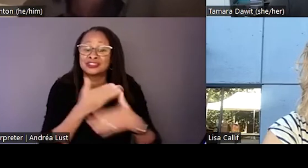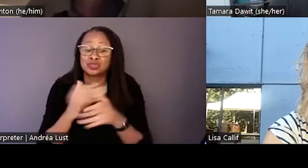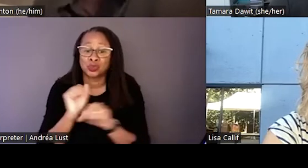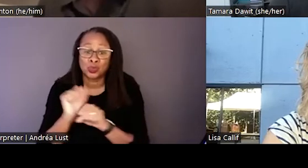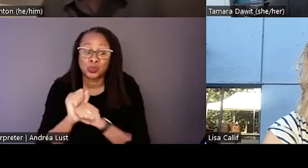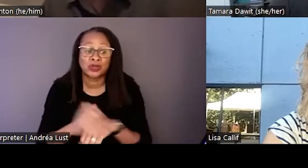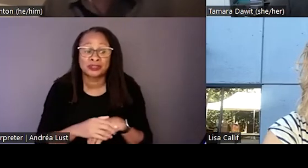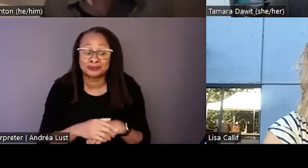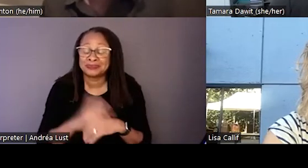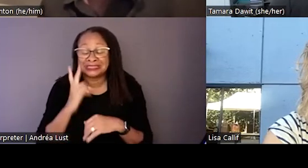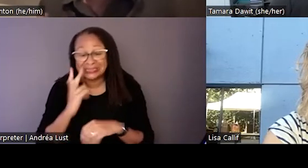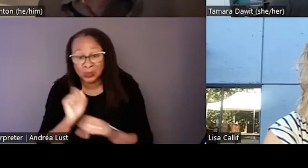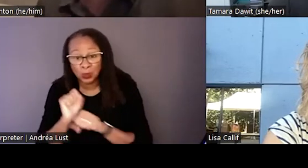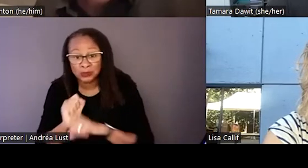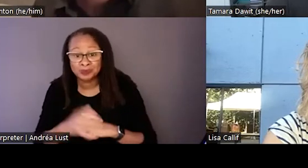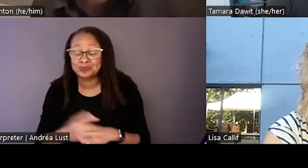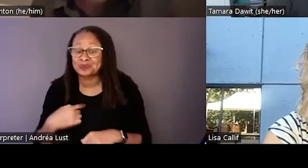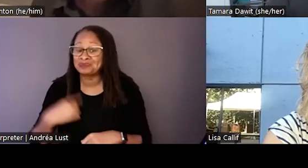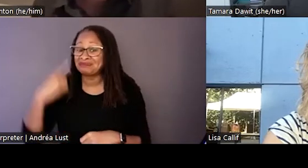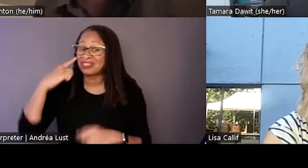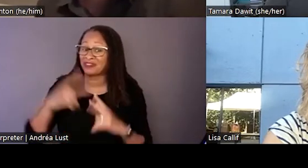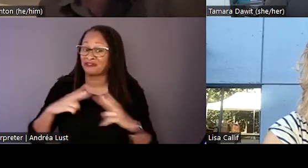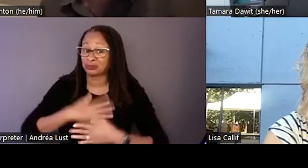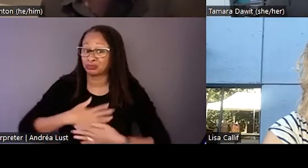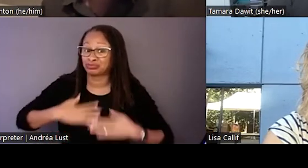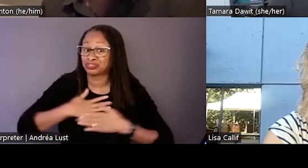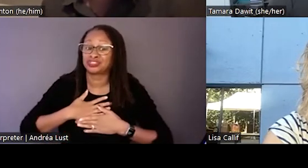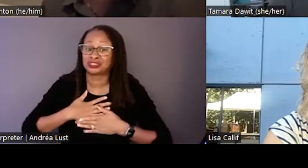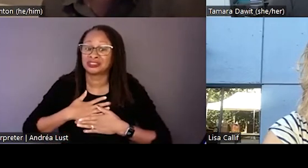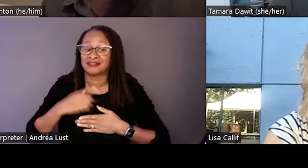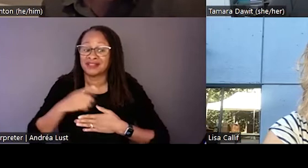see work. And I think that we're so appreciative of these spaces because